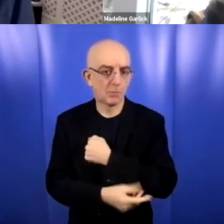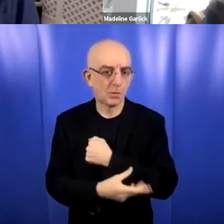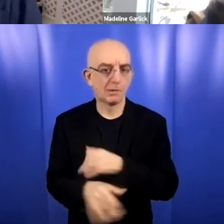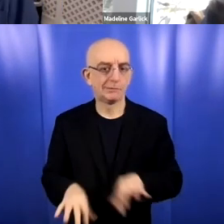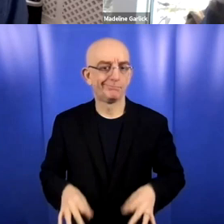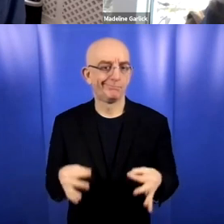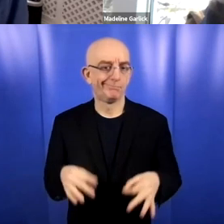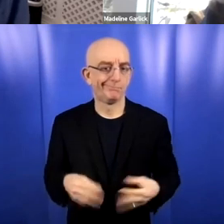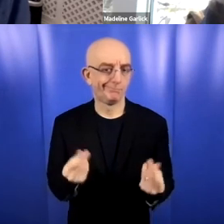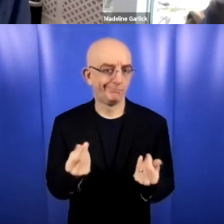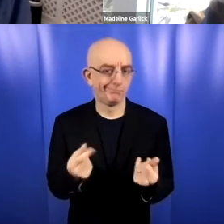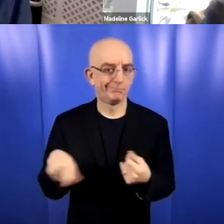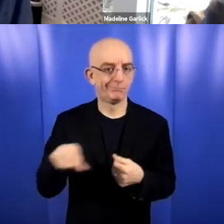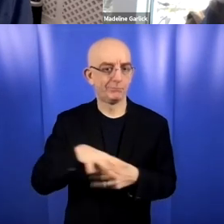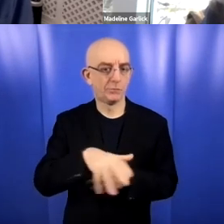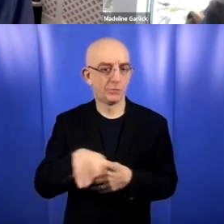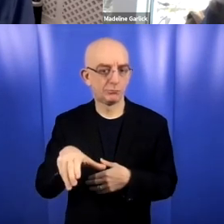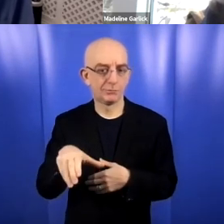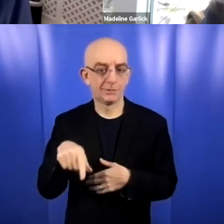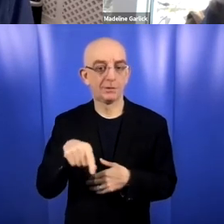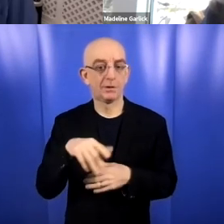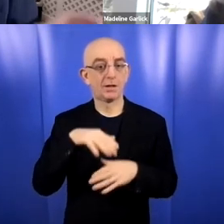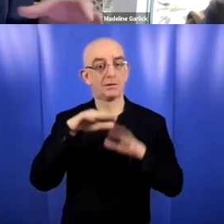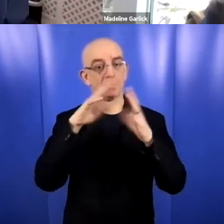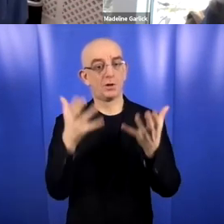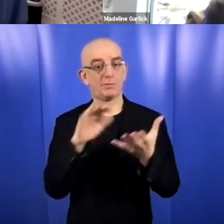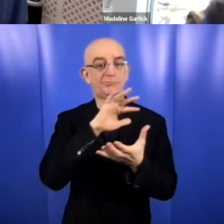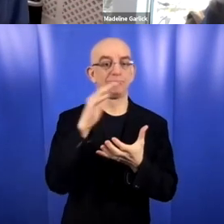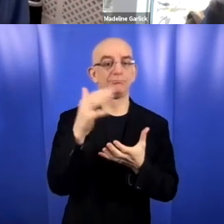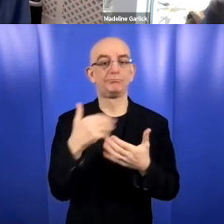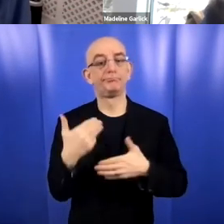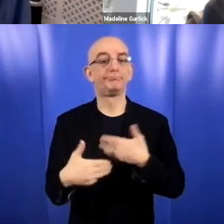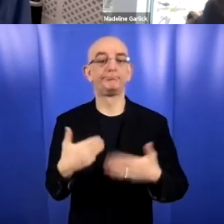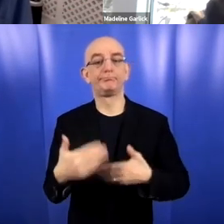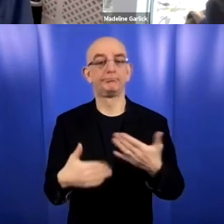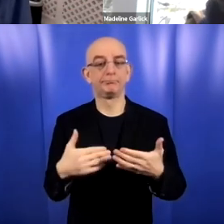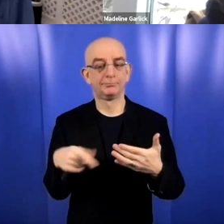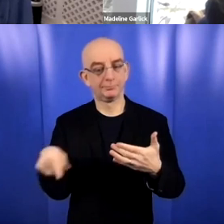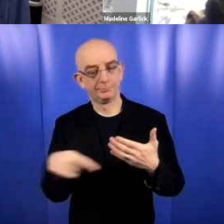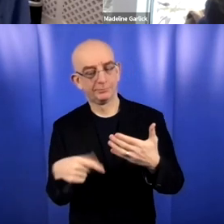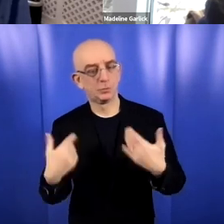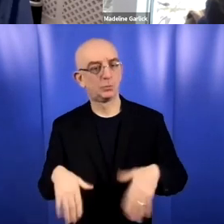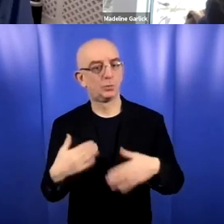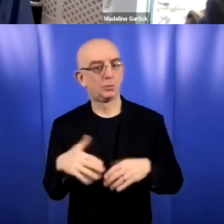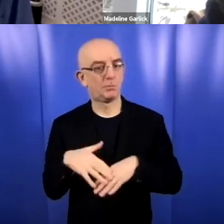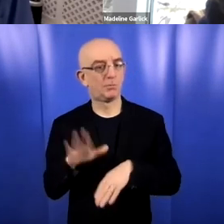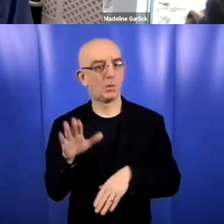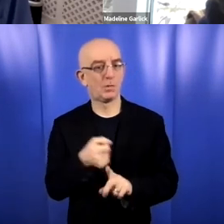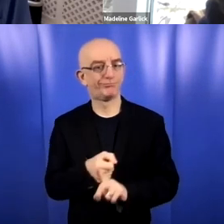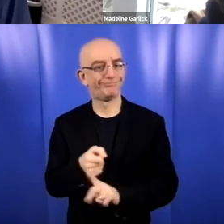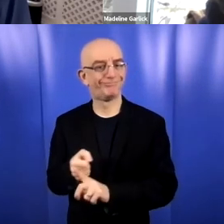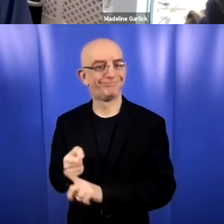displacement, most affected by climate anomaly, the two of those factors